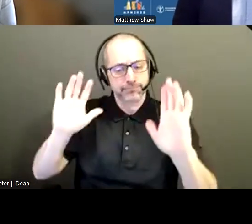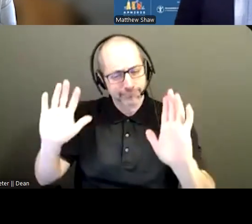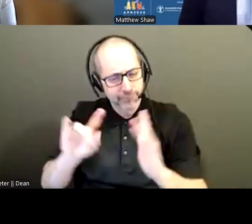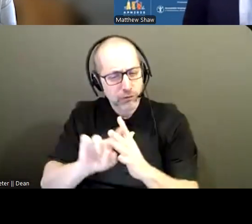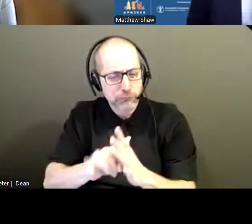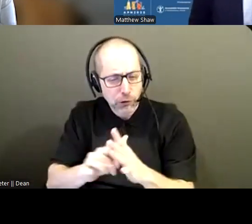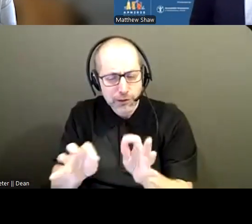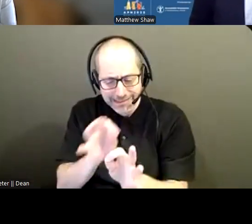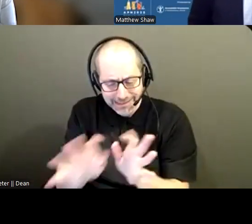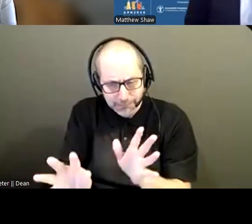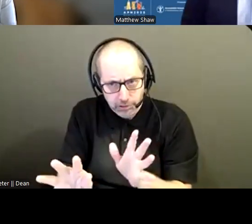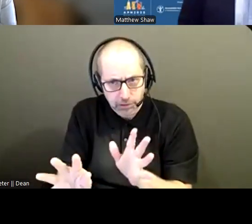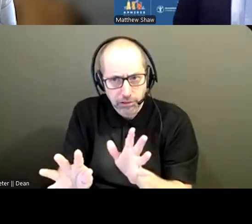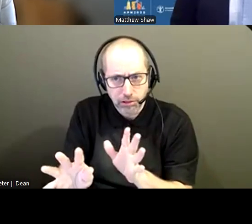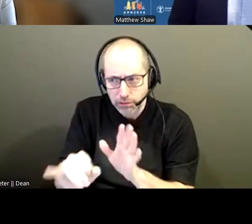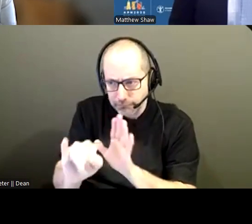track and